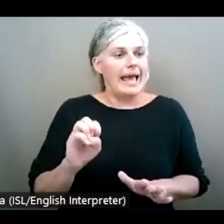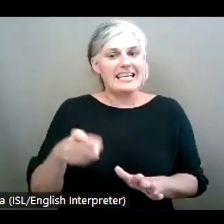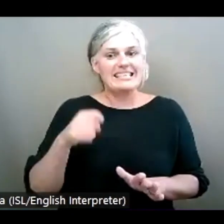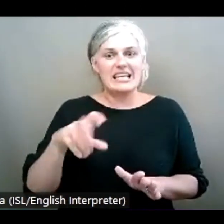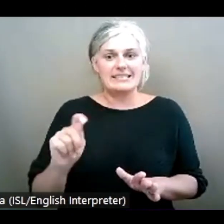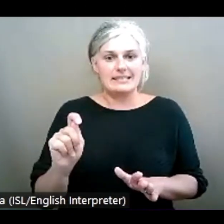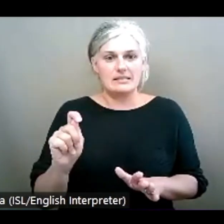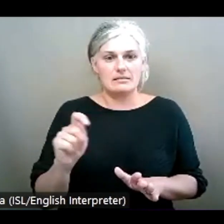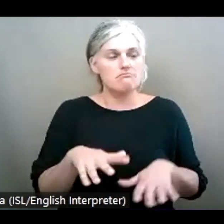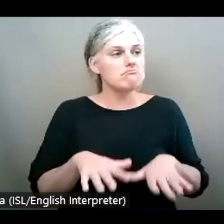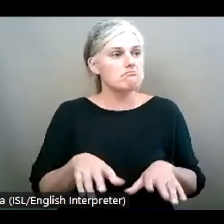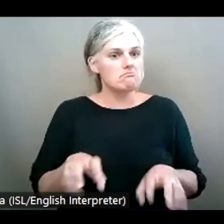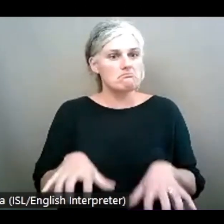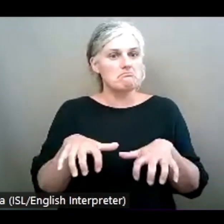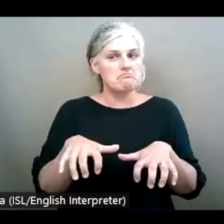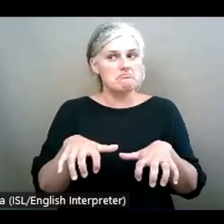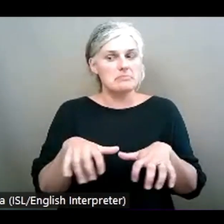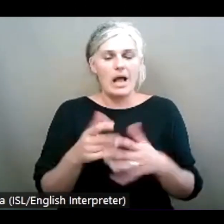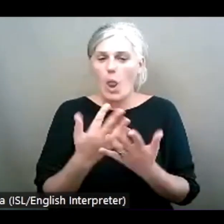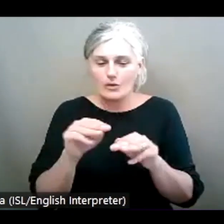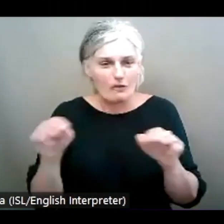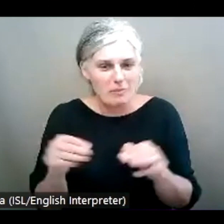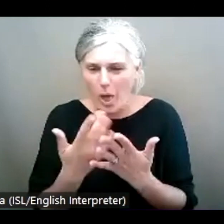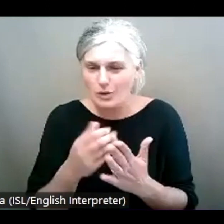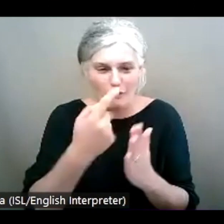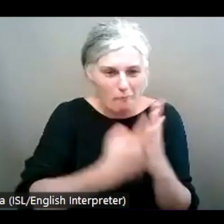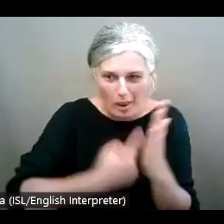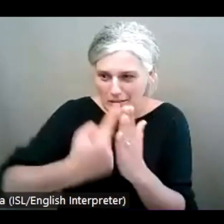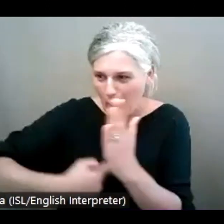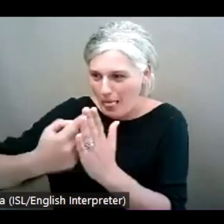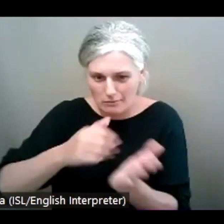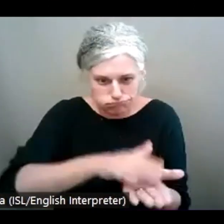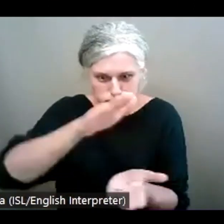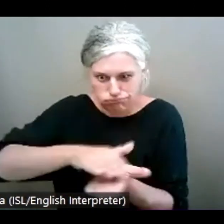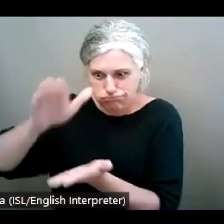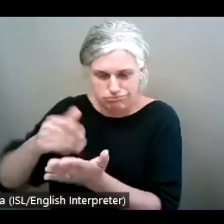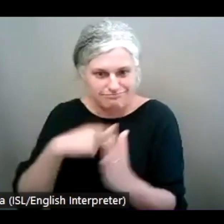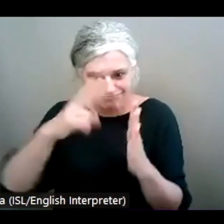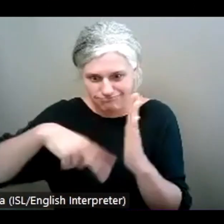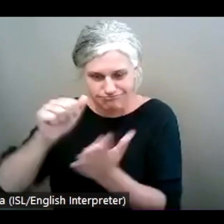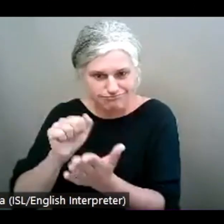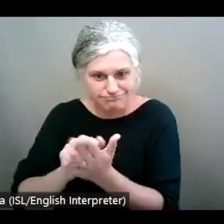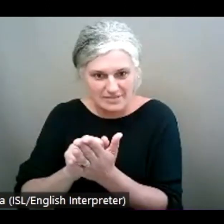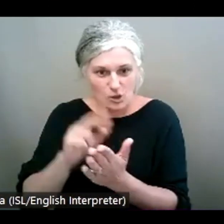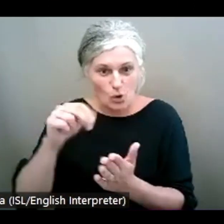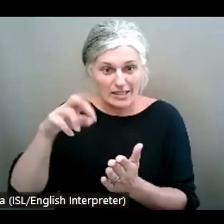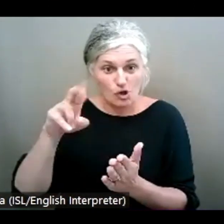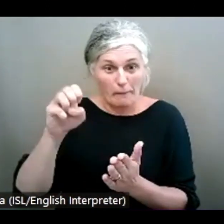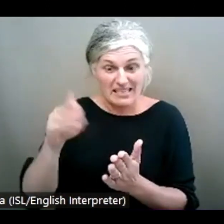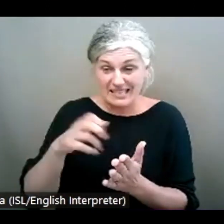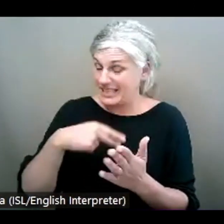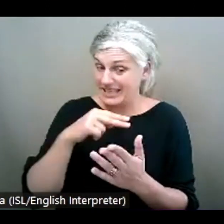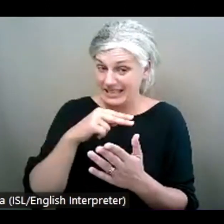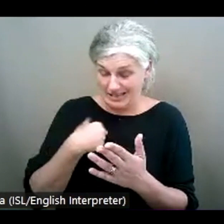moment, in that there's too many people and too many policy documents that say they're UNCRPD compliant and that say they're